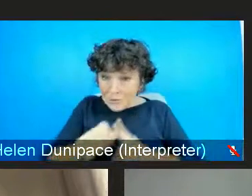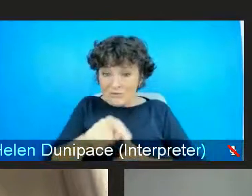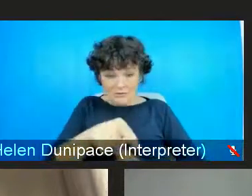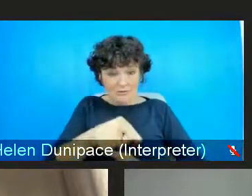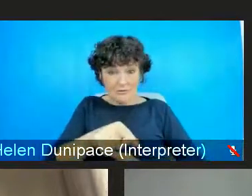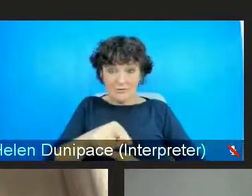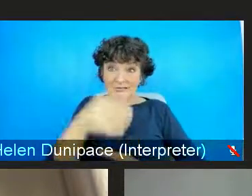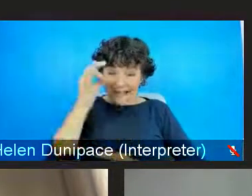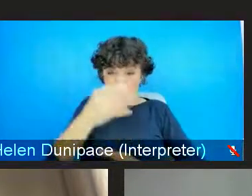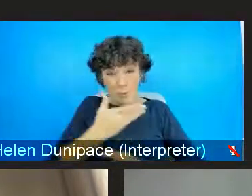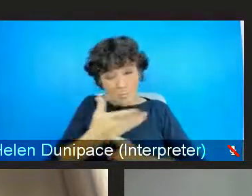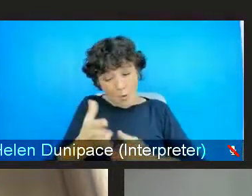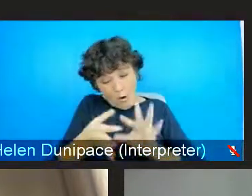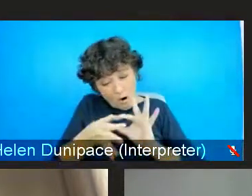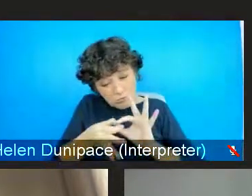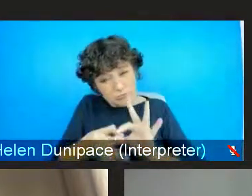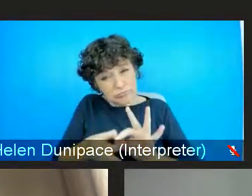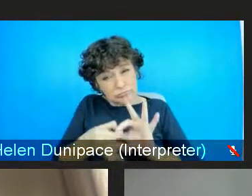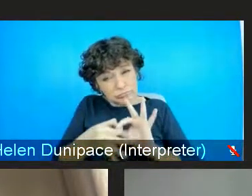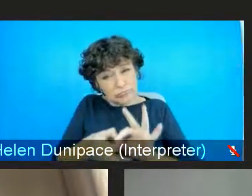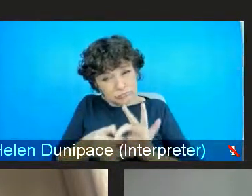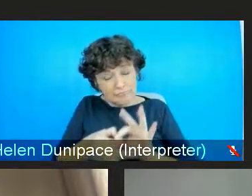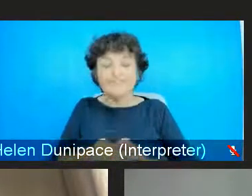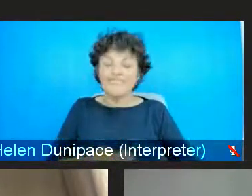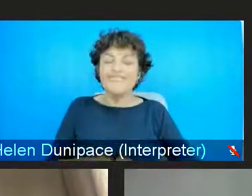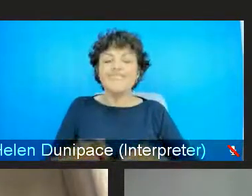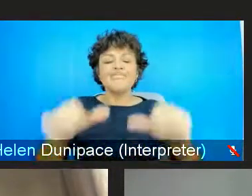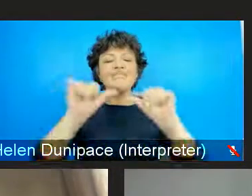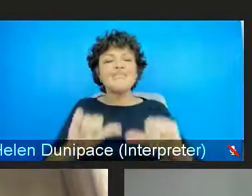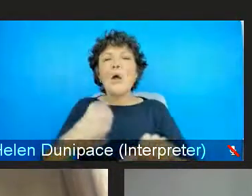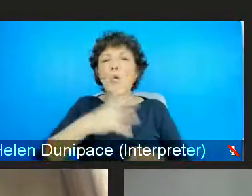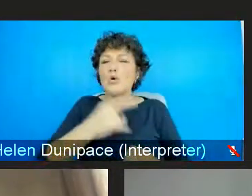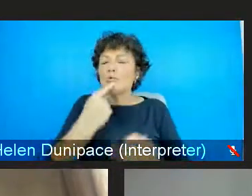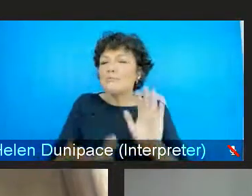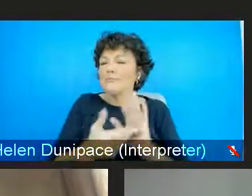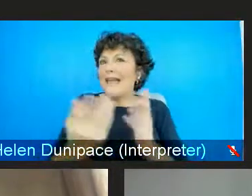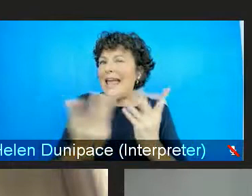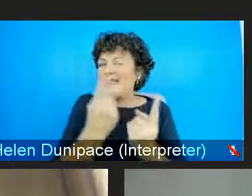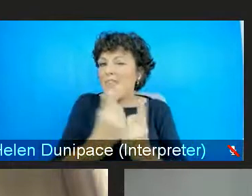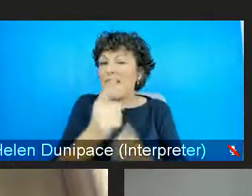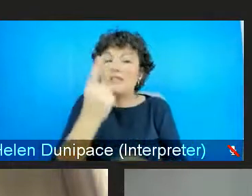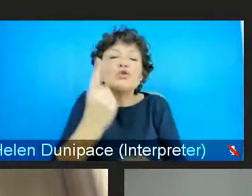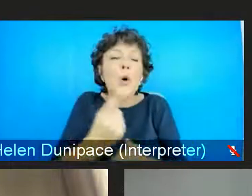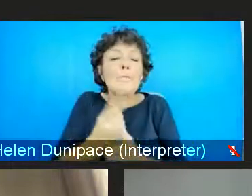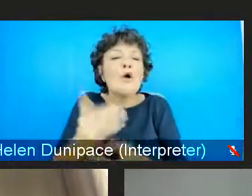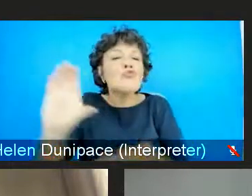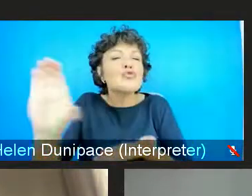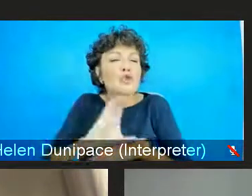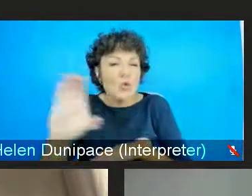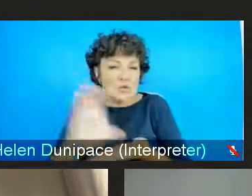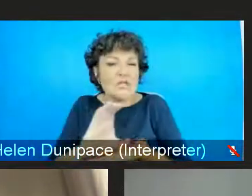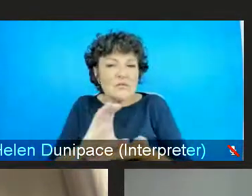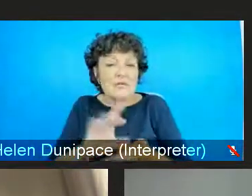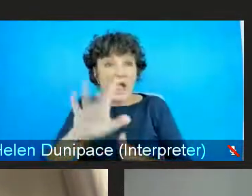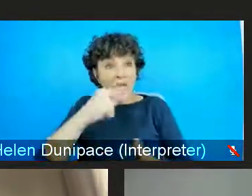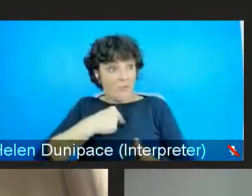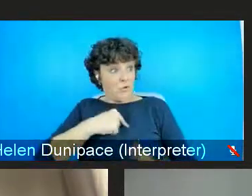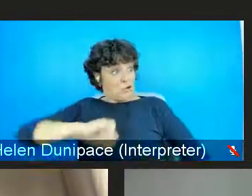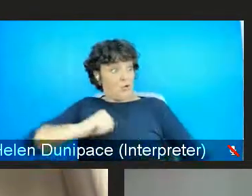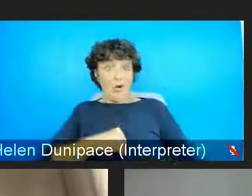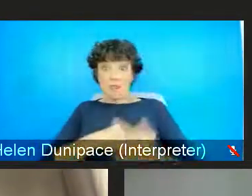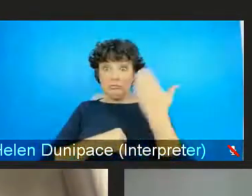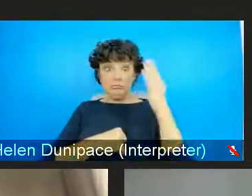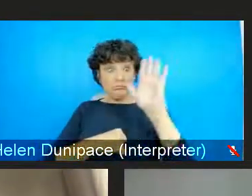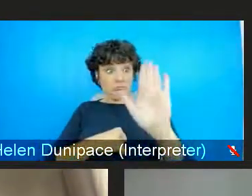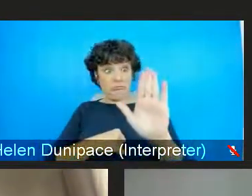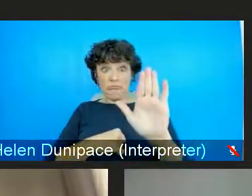one thing in general to flag, and it's more about resourcing. If we compare ourselves in not only in Scotland, but in the rest of the UK as well, with other